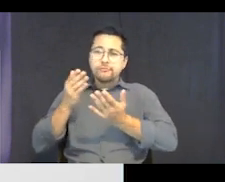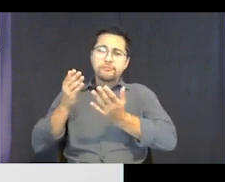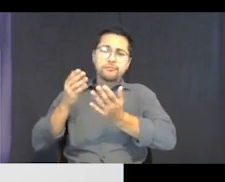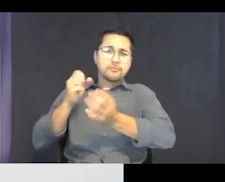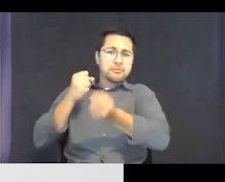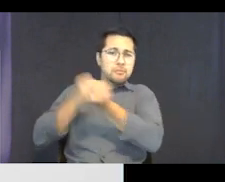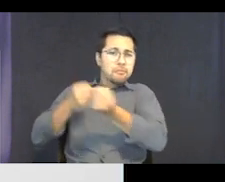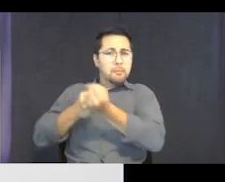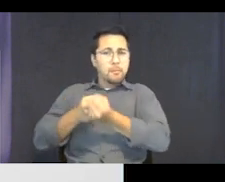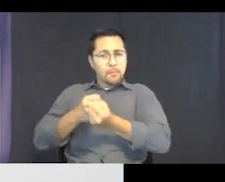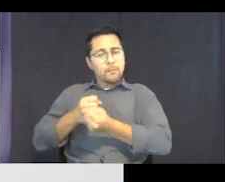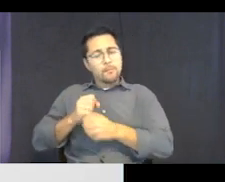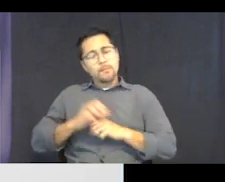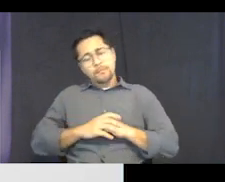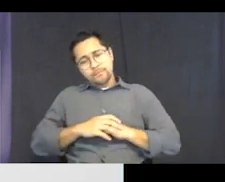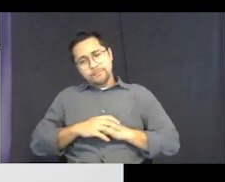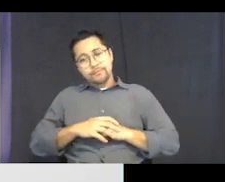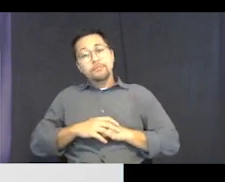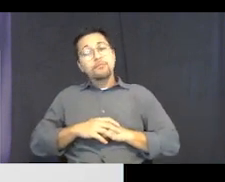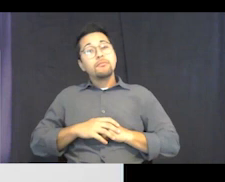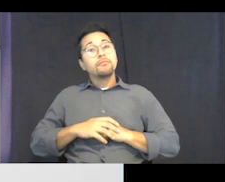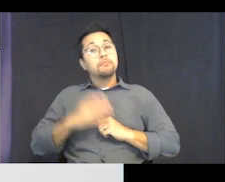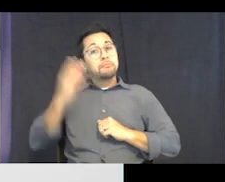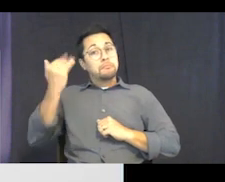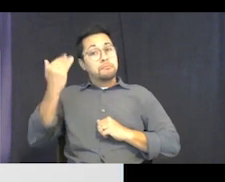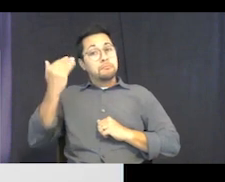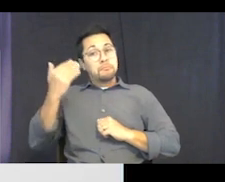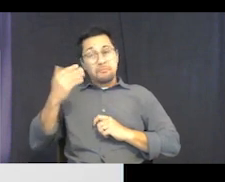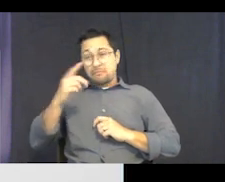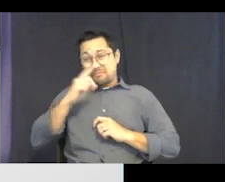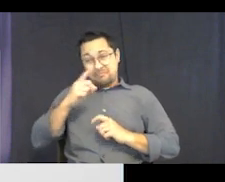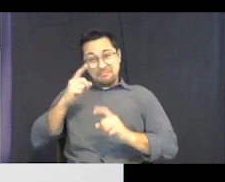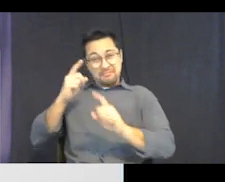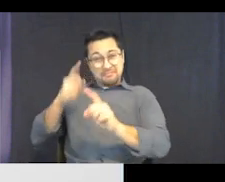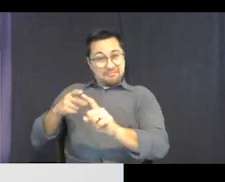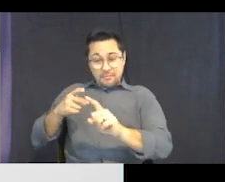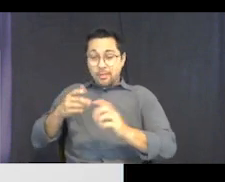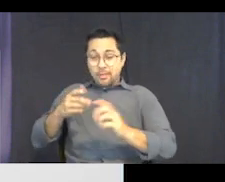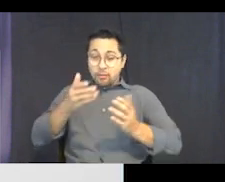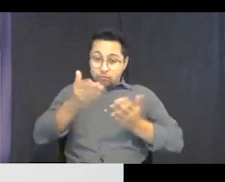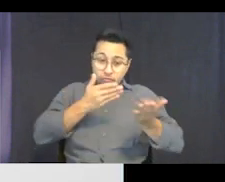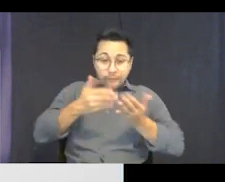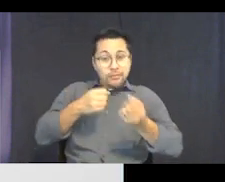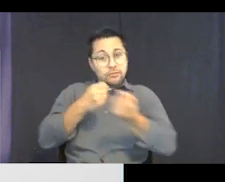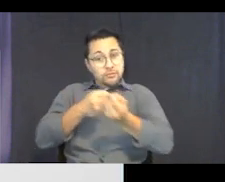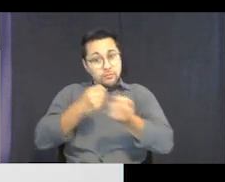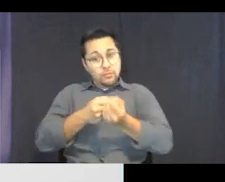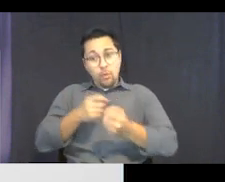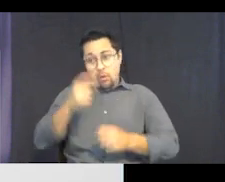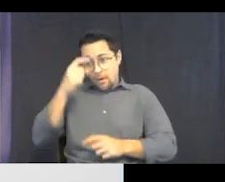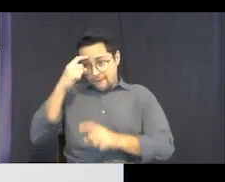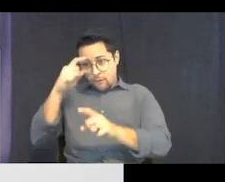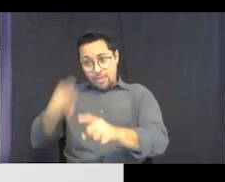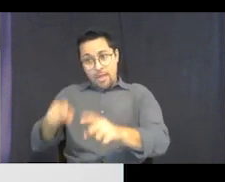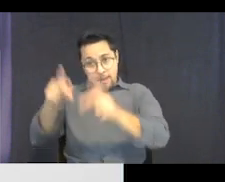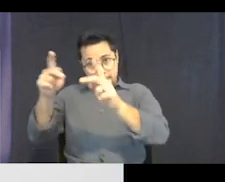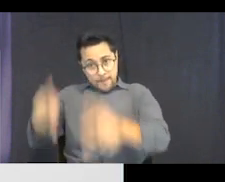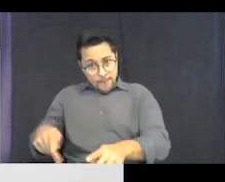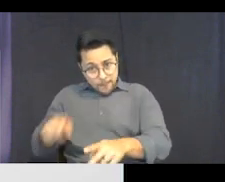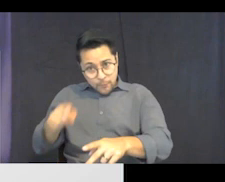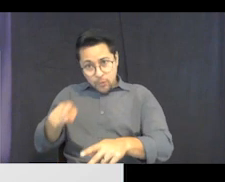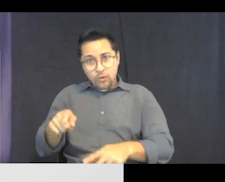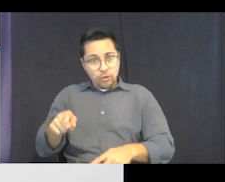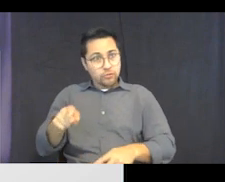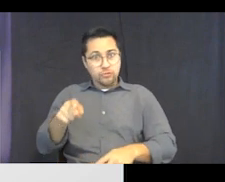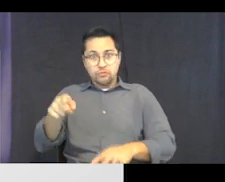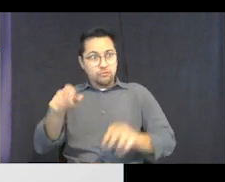our agencies represent, so that at the end of the day, the services and supports that need to get to you